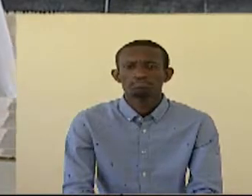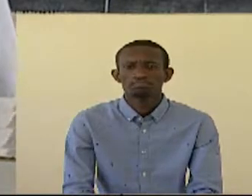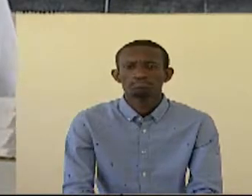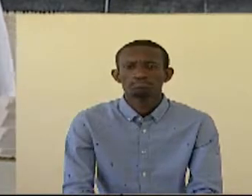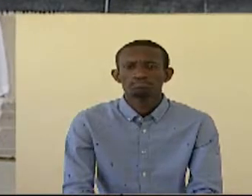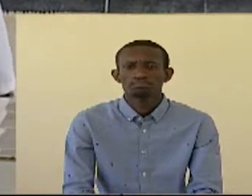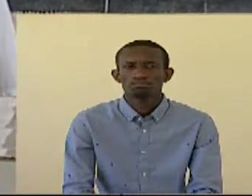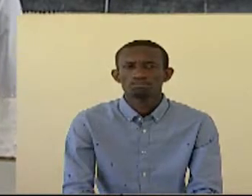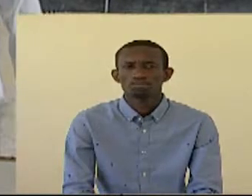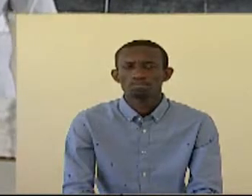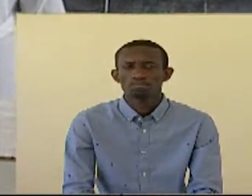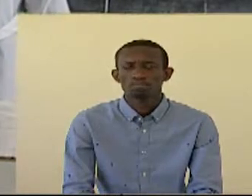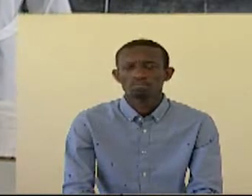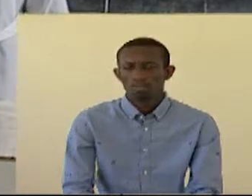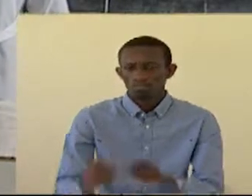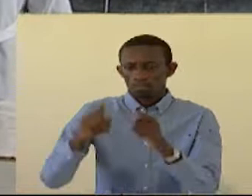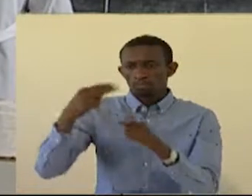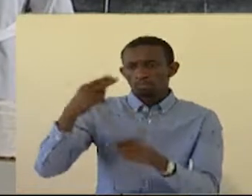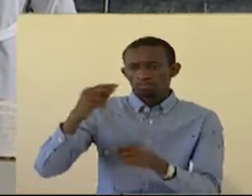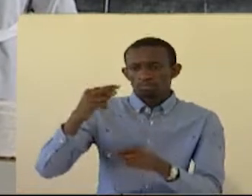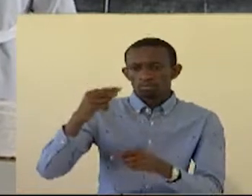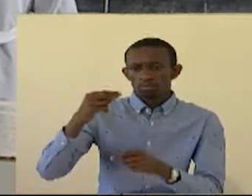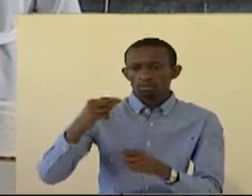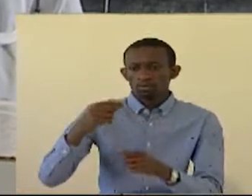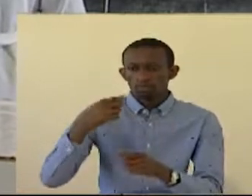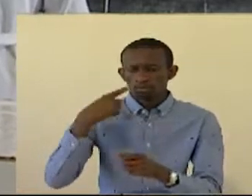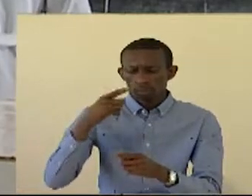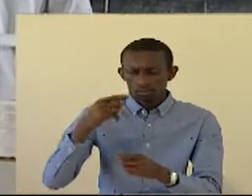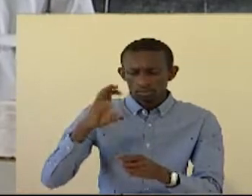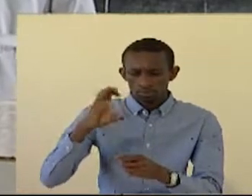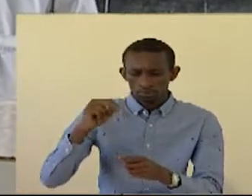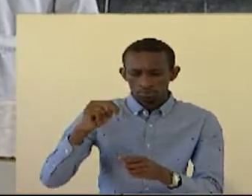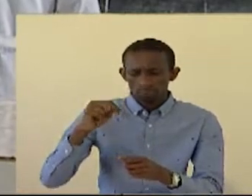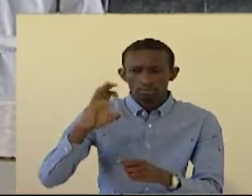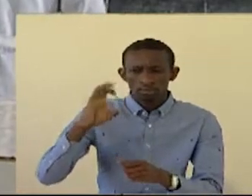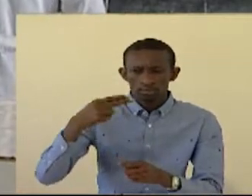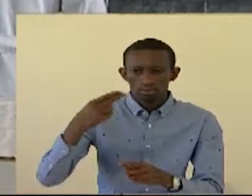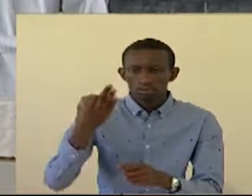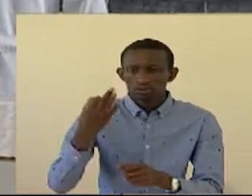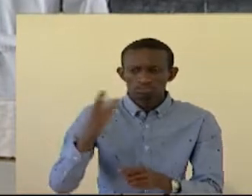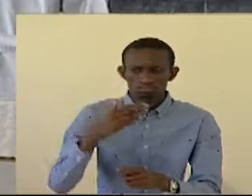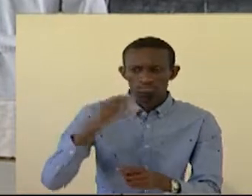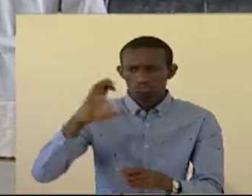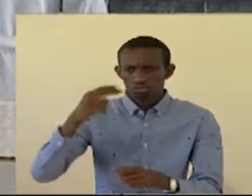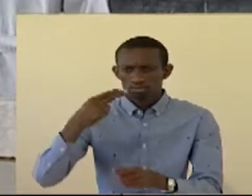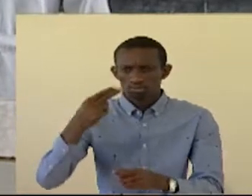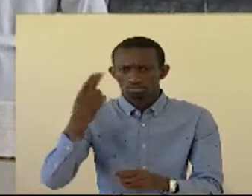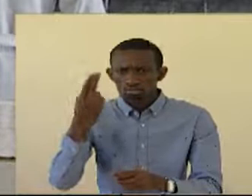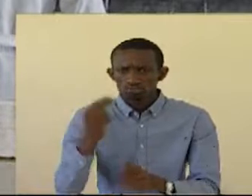coated with mercury, what do we produce? We produce CH3, CH2,